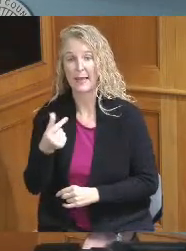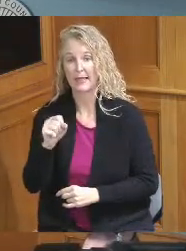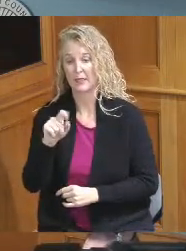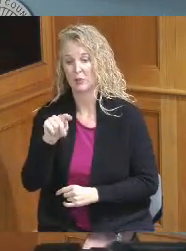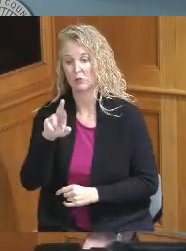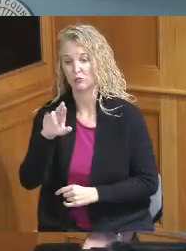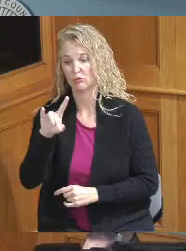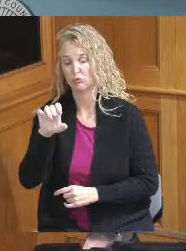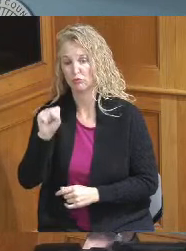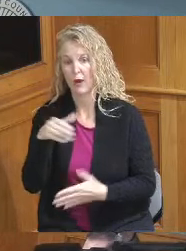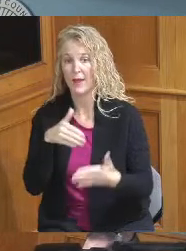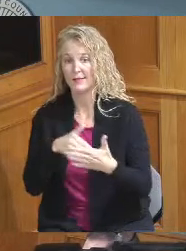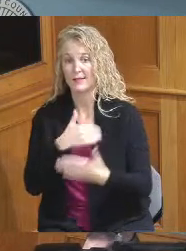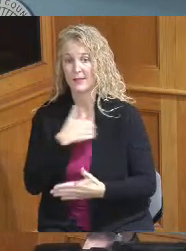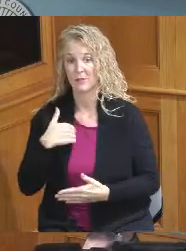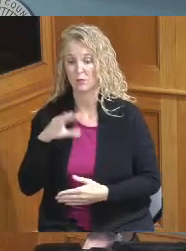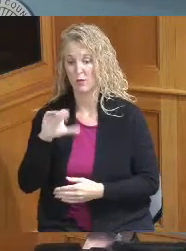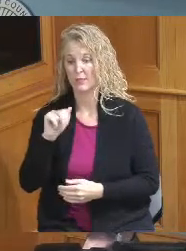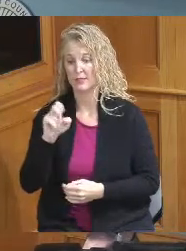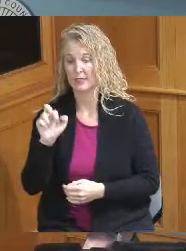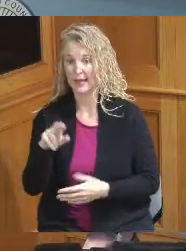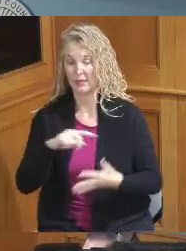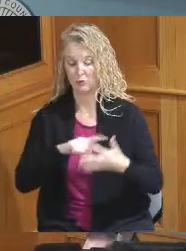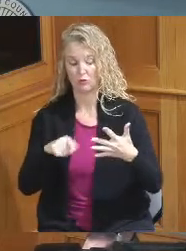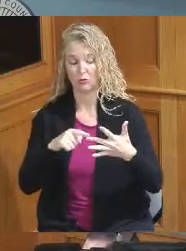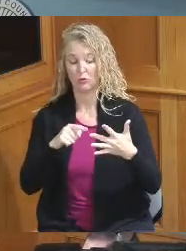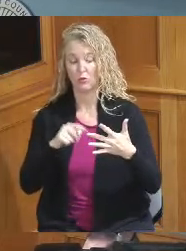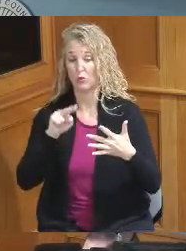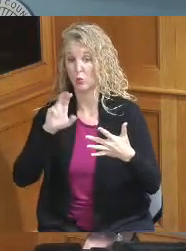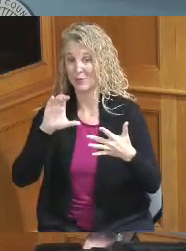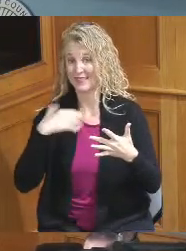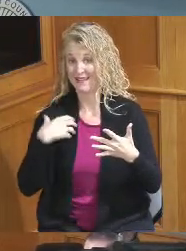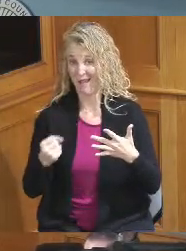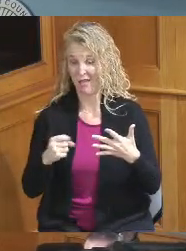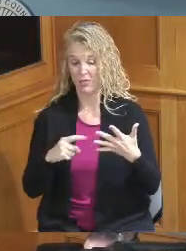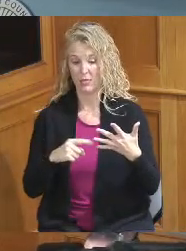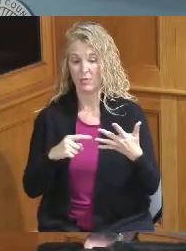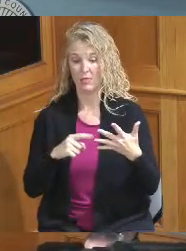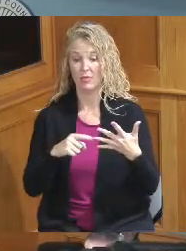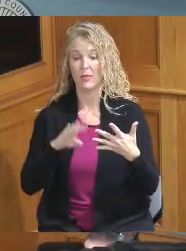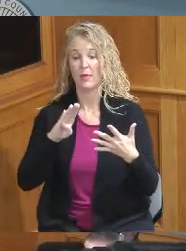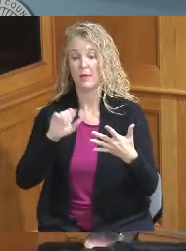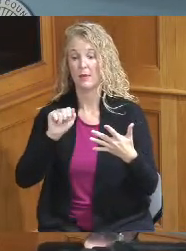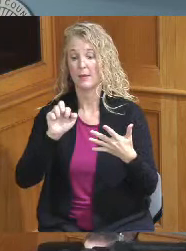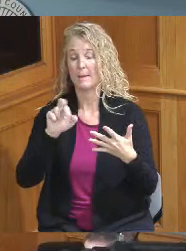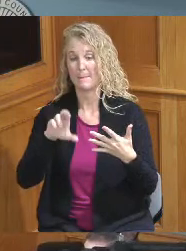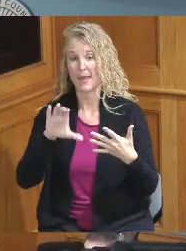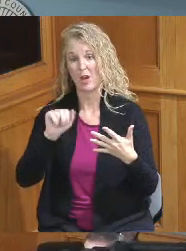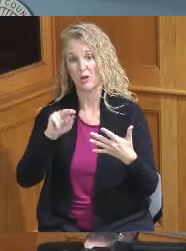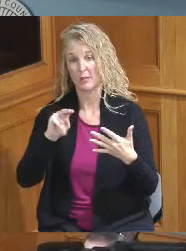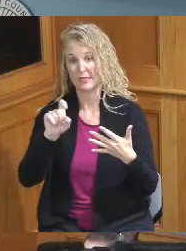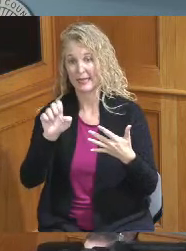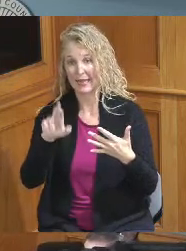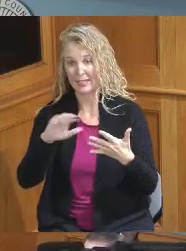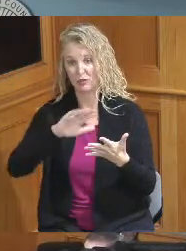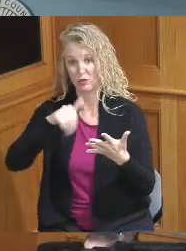Cancer, followed by UC Health, followed by the Barrett Cancer Center,